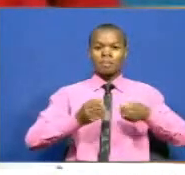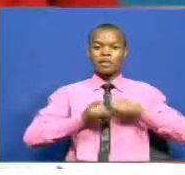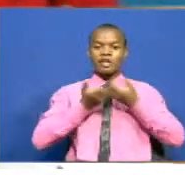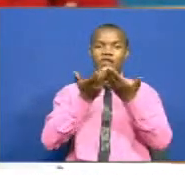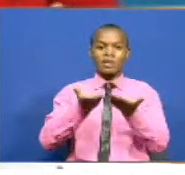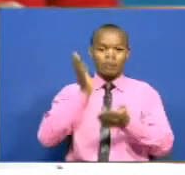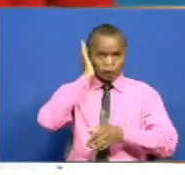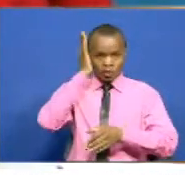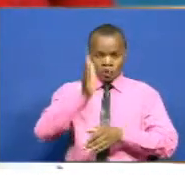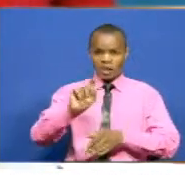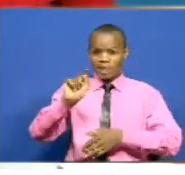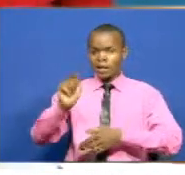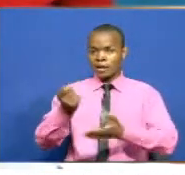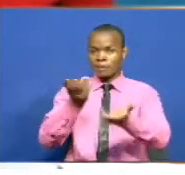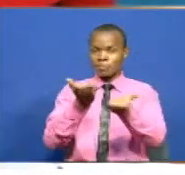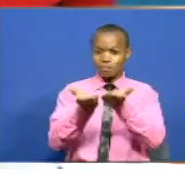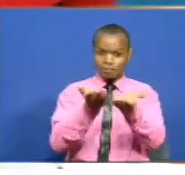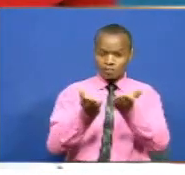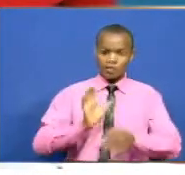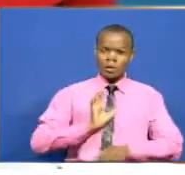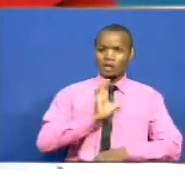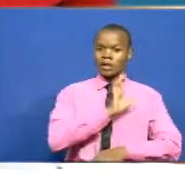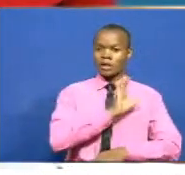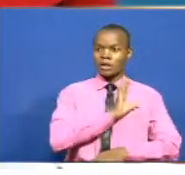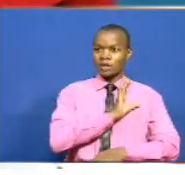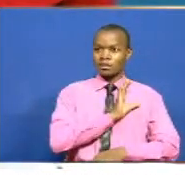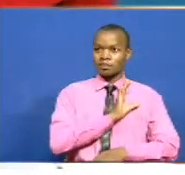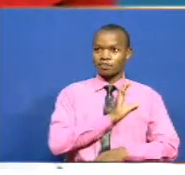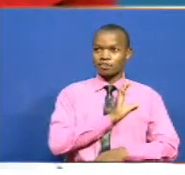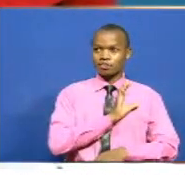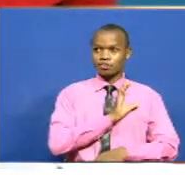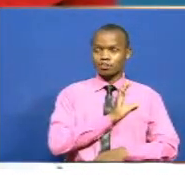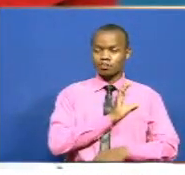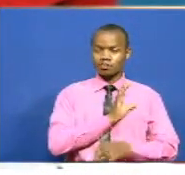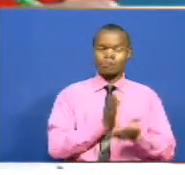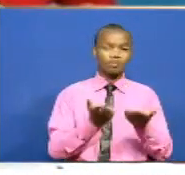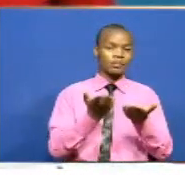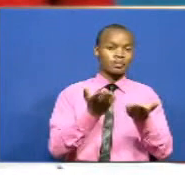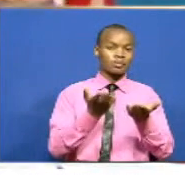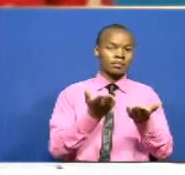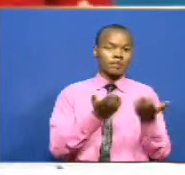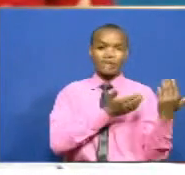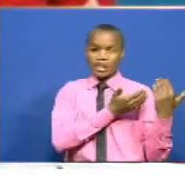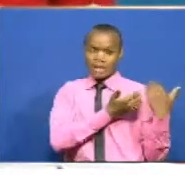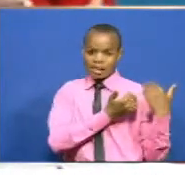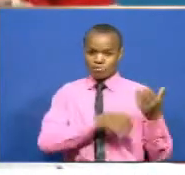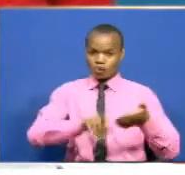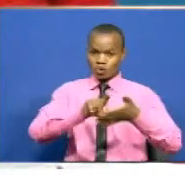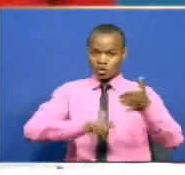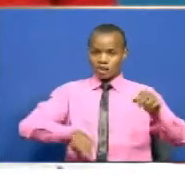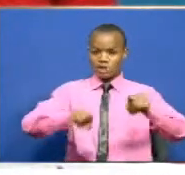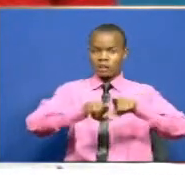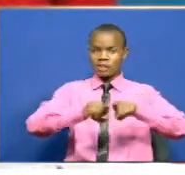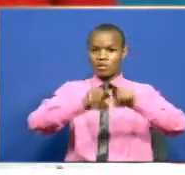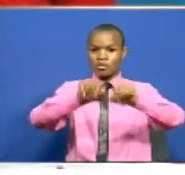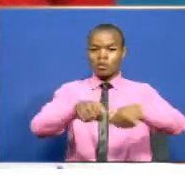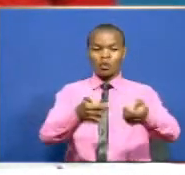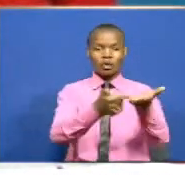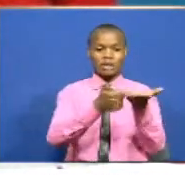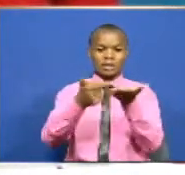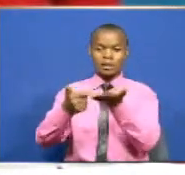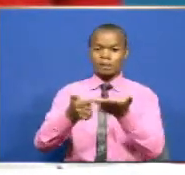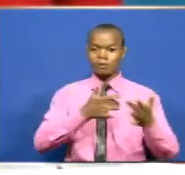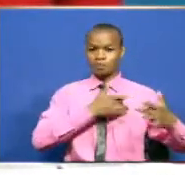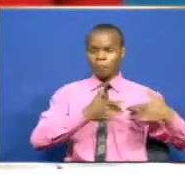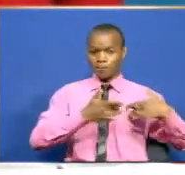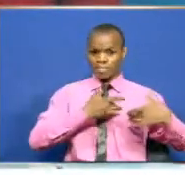of the Kenyan business community are actually, you know, expecting and what they ought to bring on the table concerning